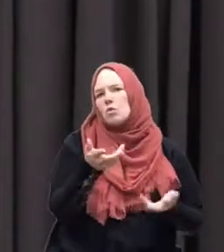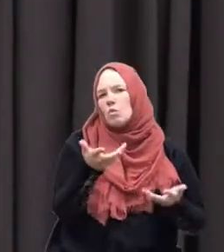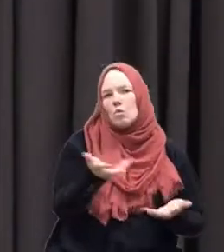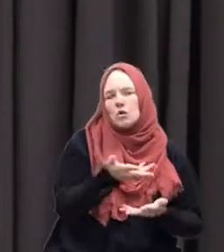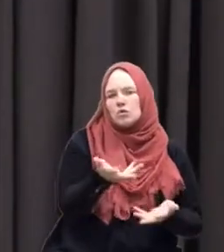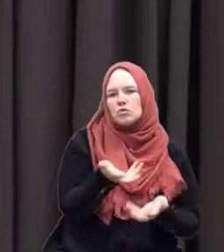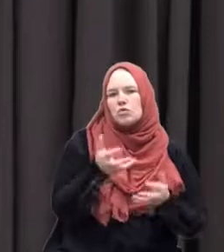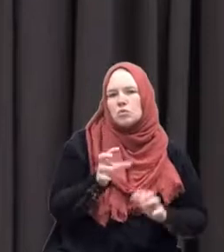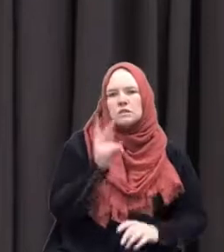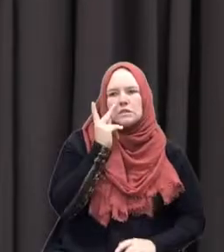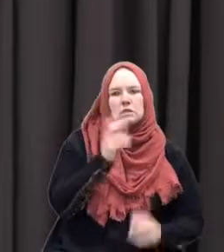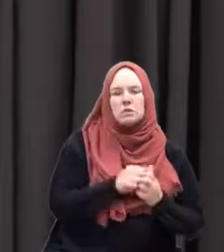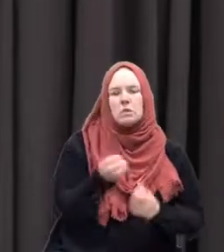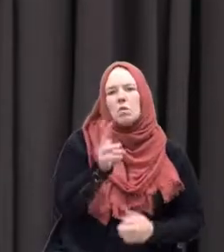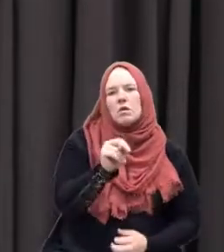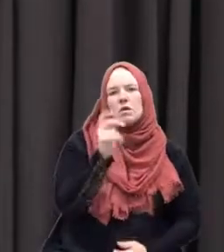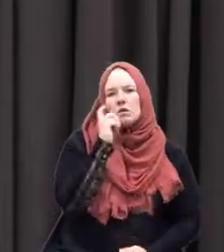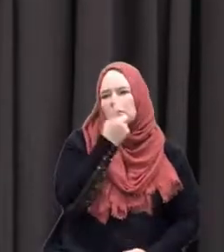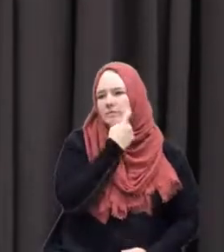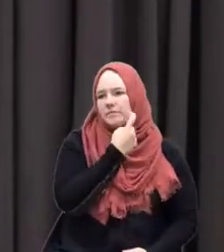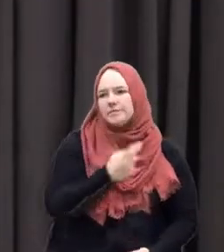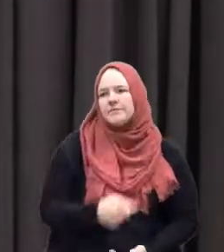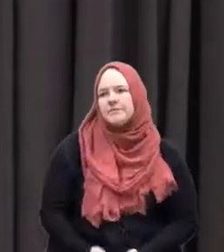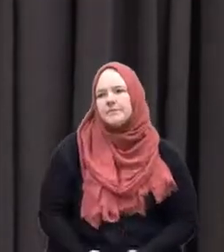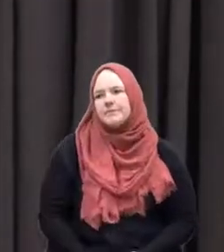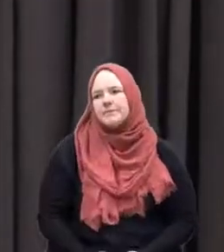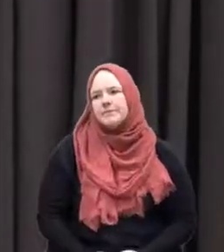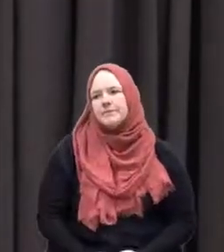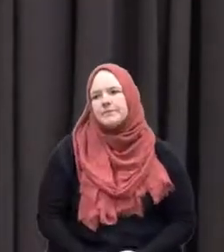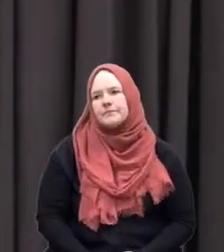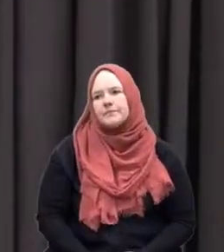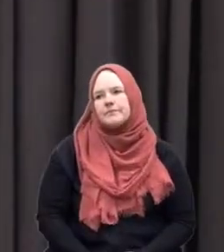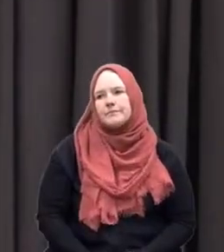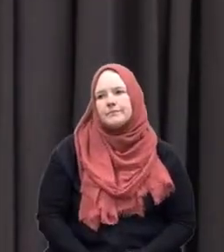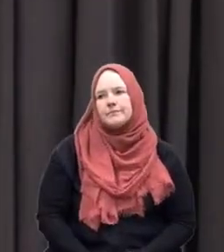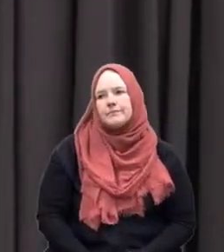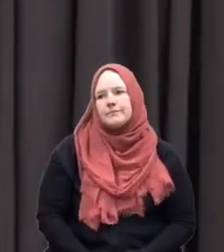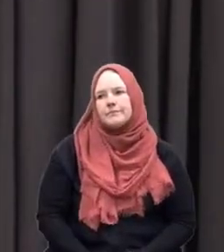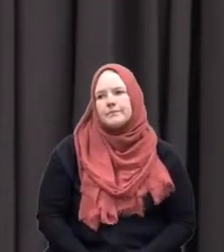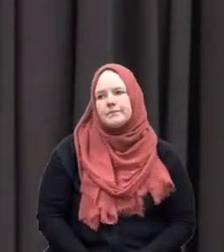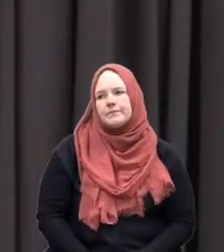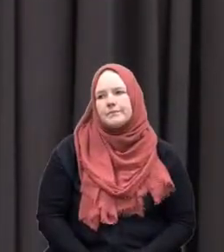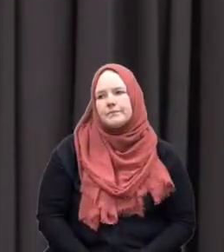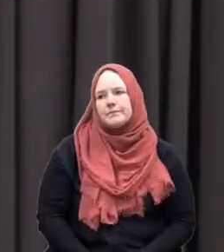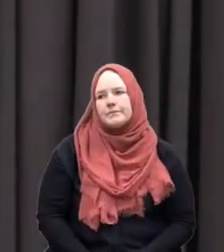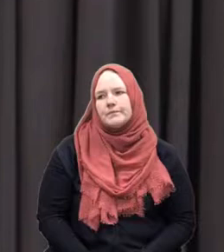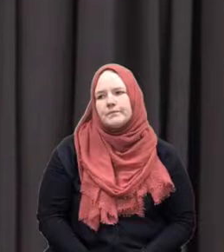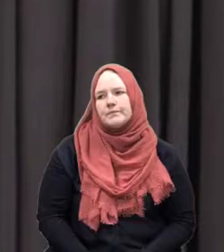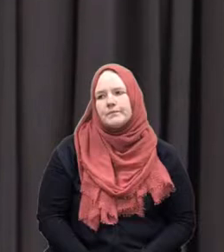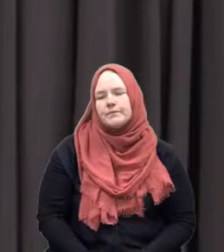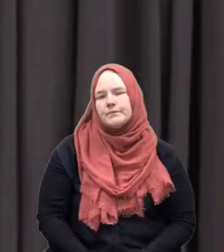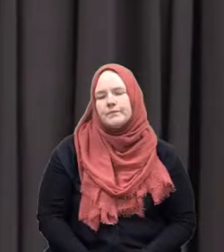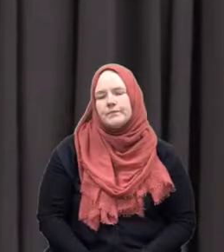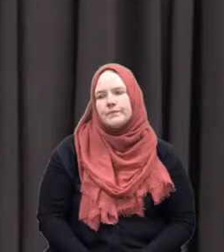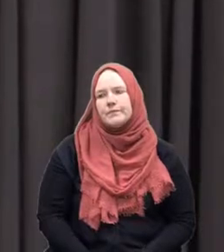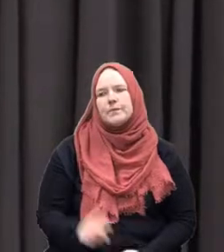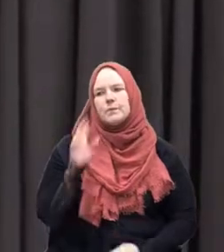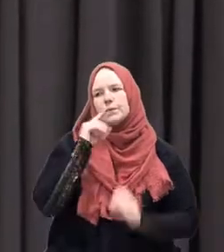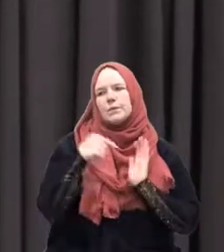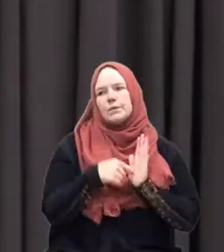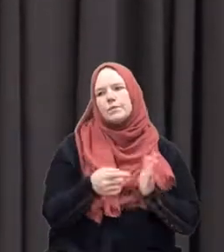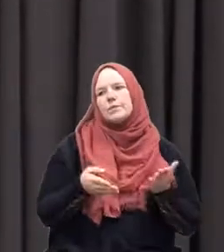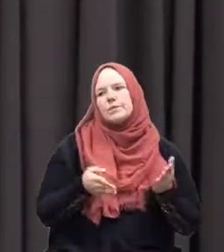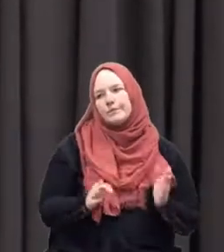you what you don't want to see with your own eyes. If you open your heart, Allah will show you the way